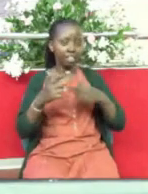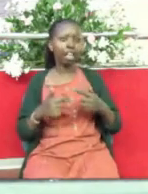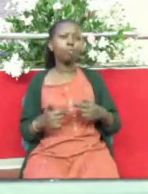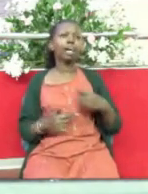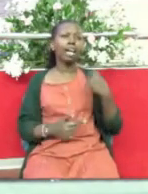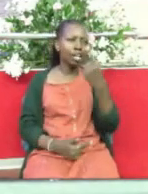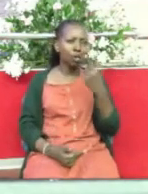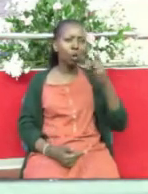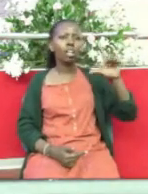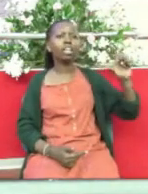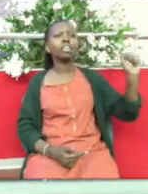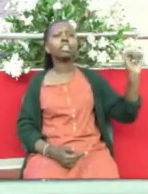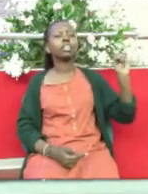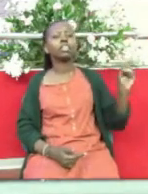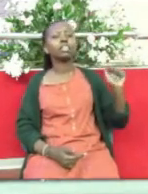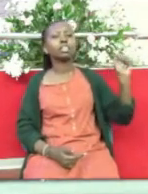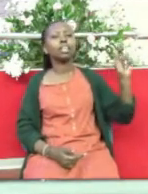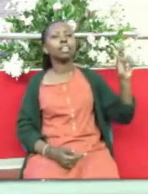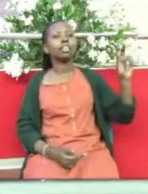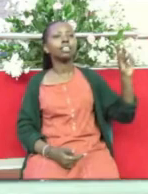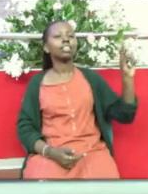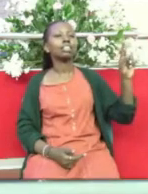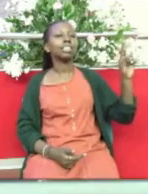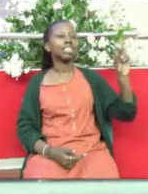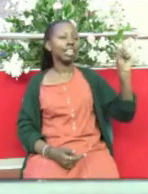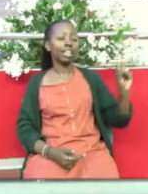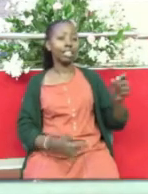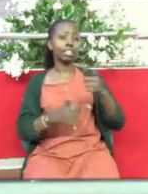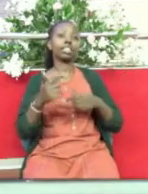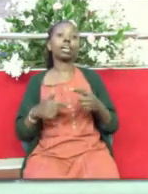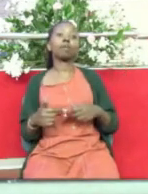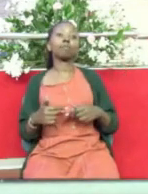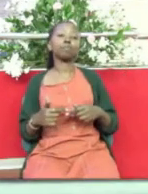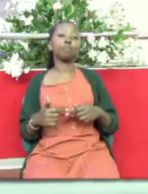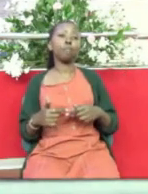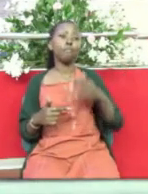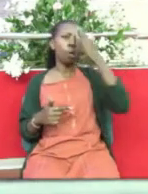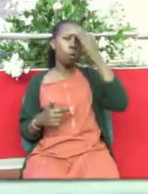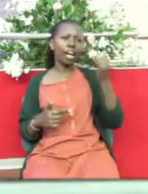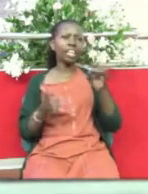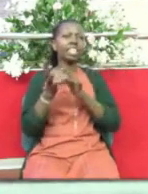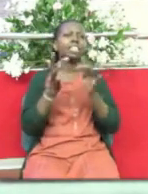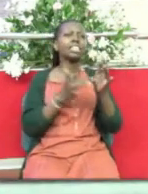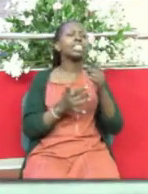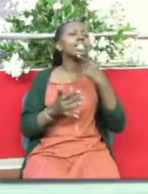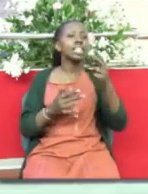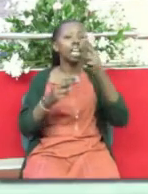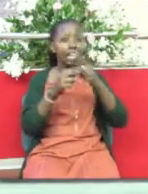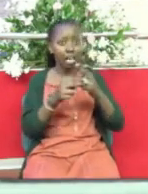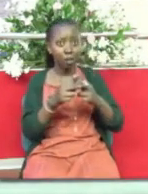only Lazarus. Na ikawa ni Lazaro pekee. Came out of the grave. Aliyetoka toka kaburini. Because his interest was to